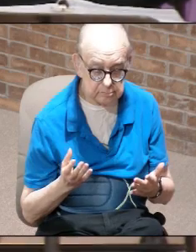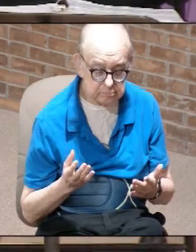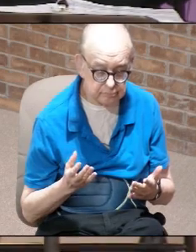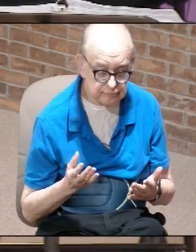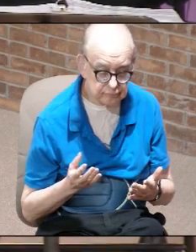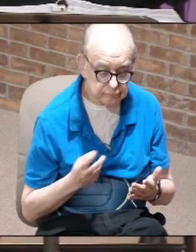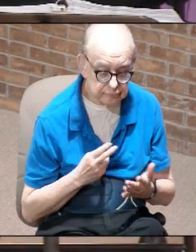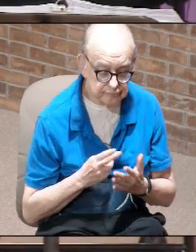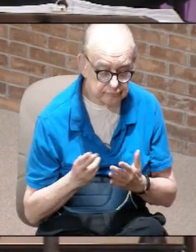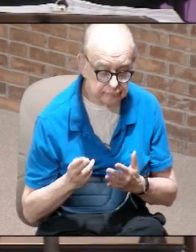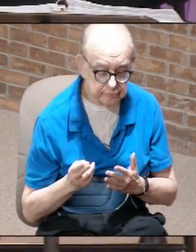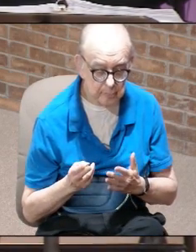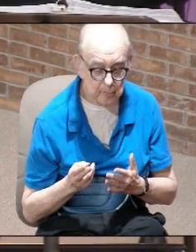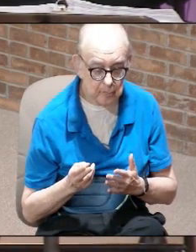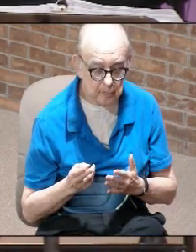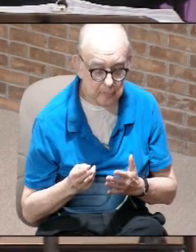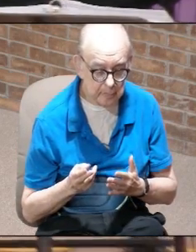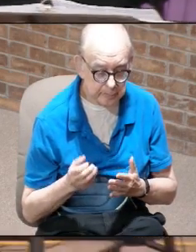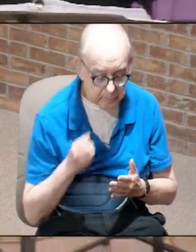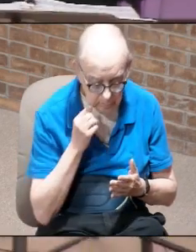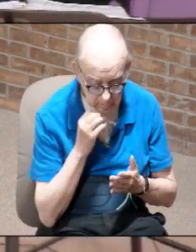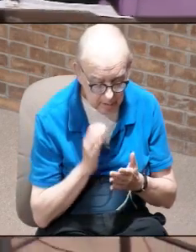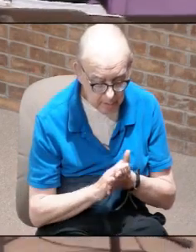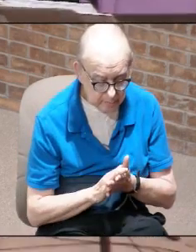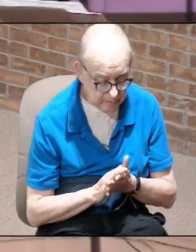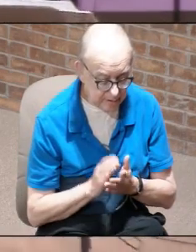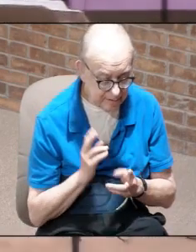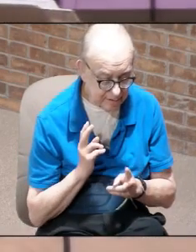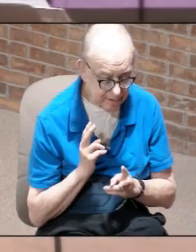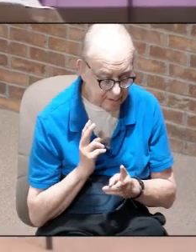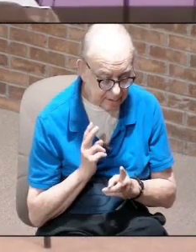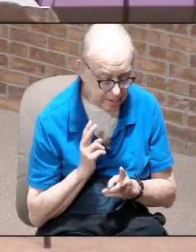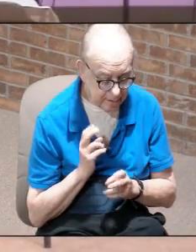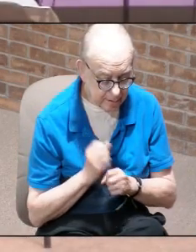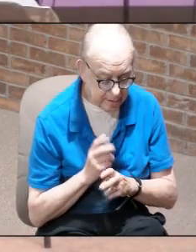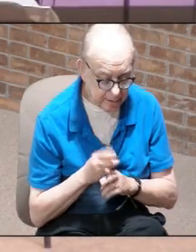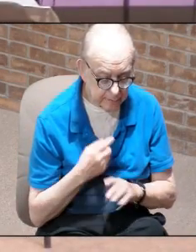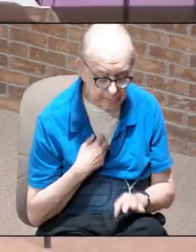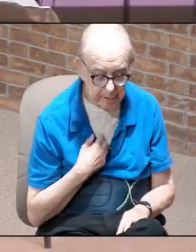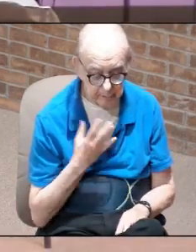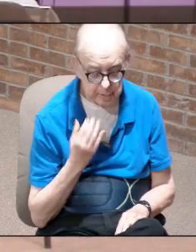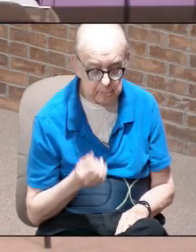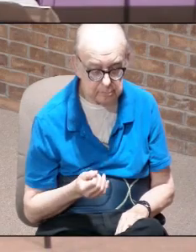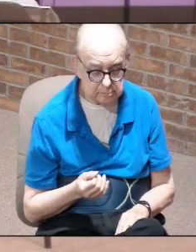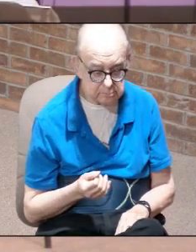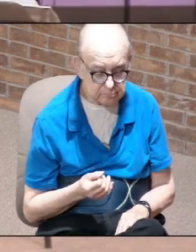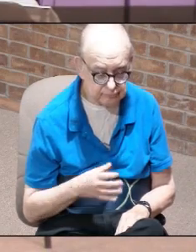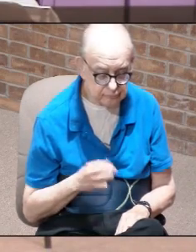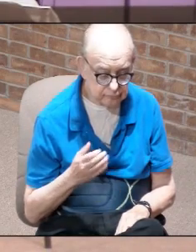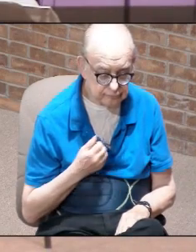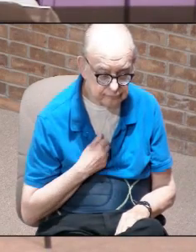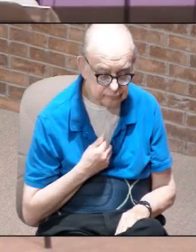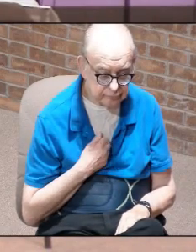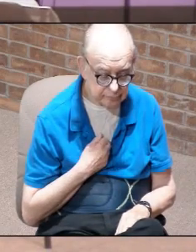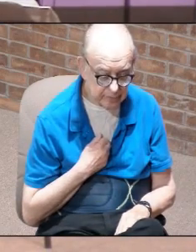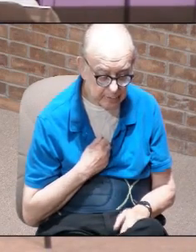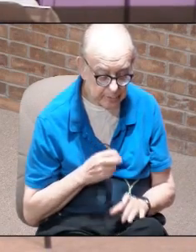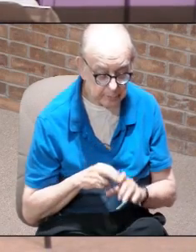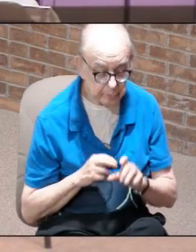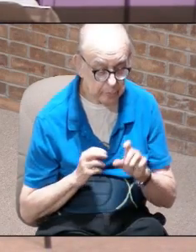honestly, my wife had to get on me, okay, because I'm finding myself